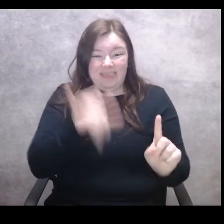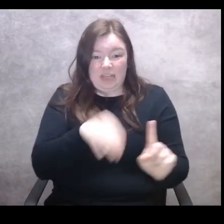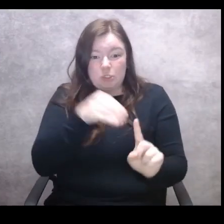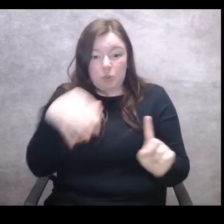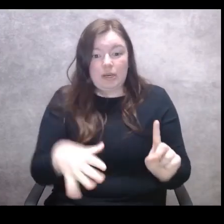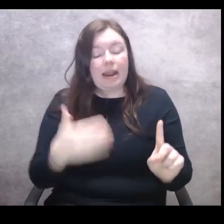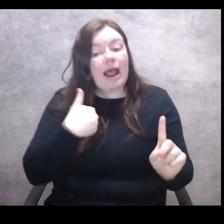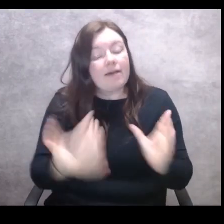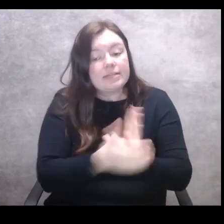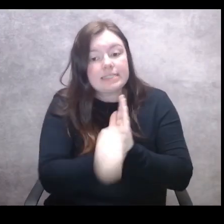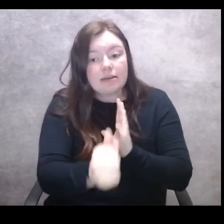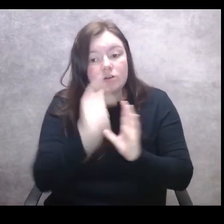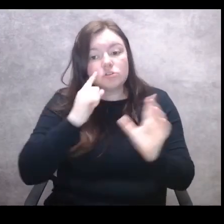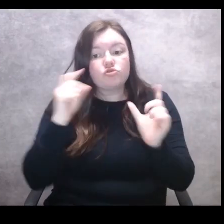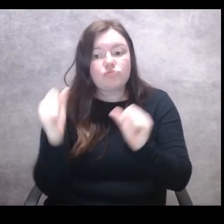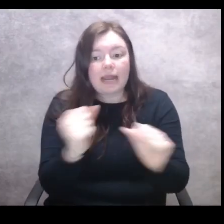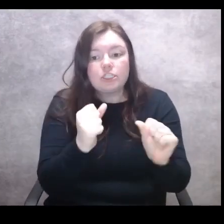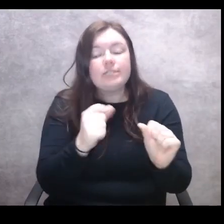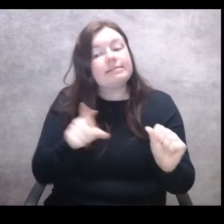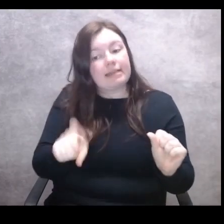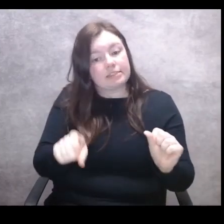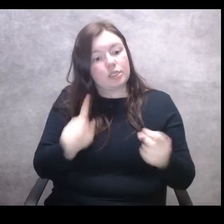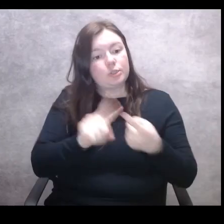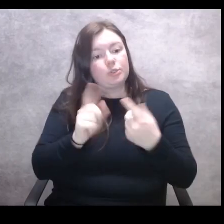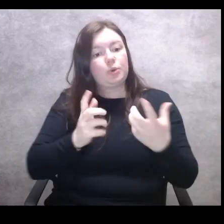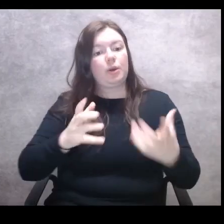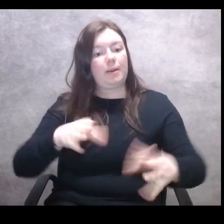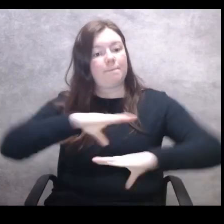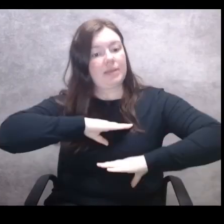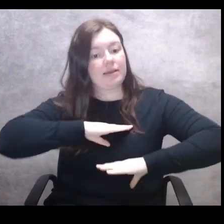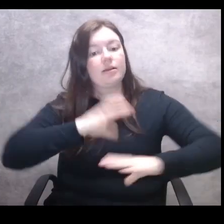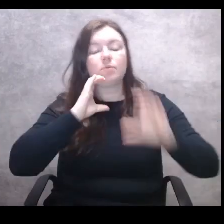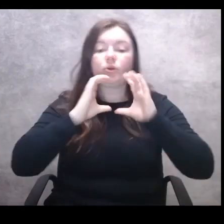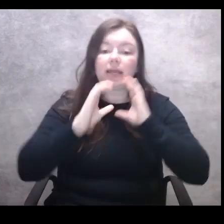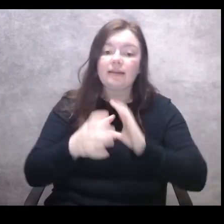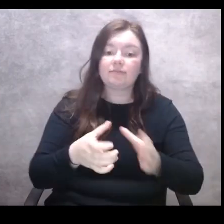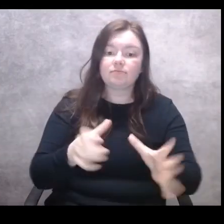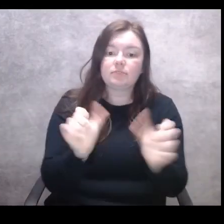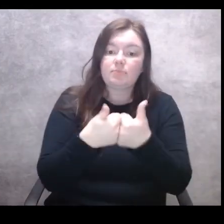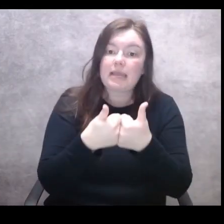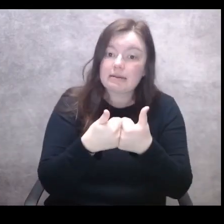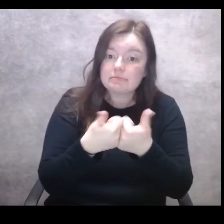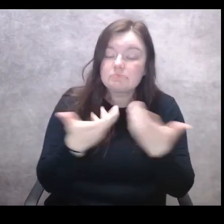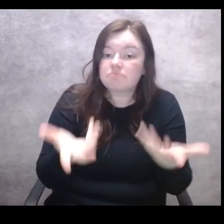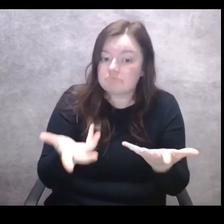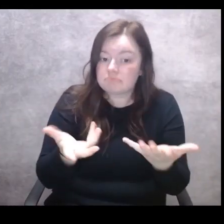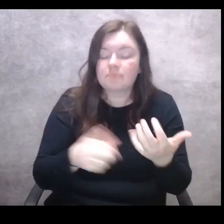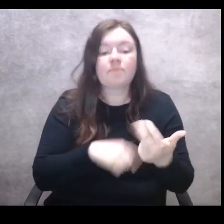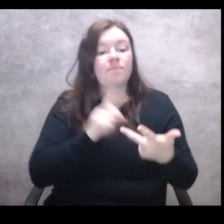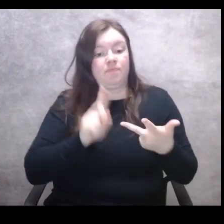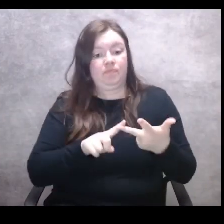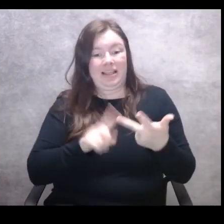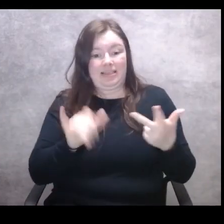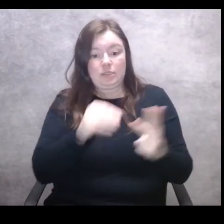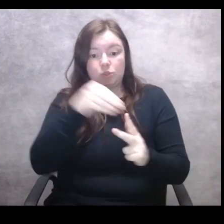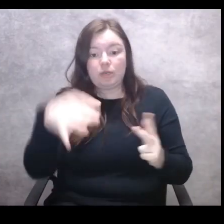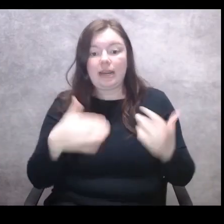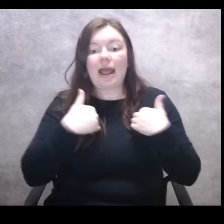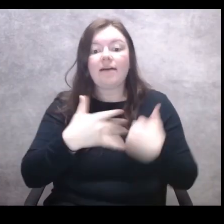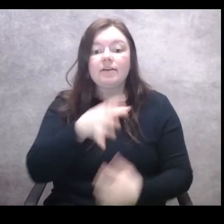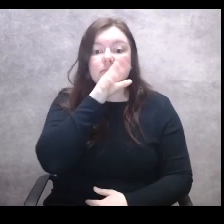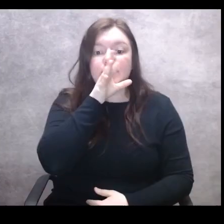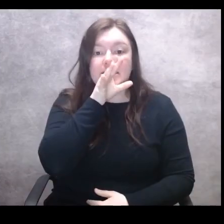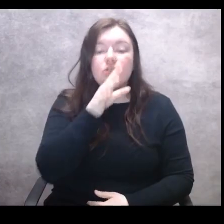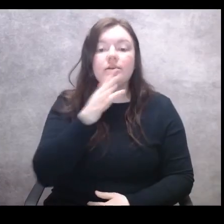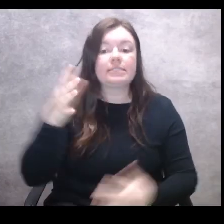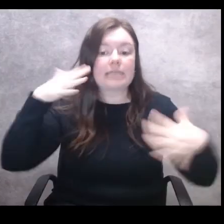Does the student have the skills and strategies necessary to meet communicative demands and challenges? Does the student have